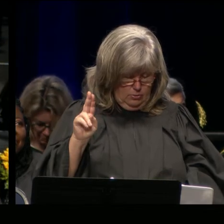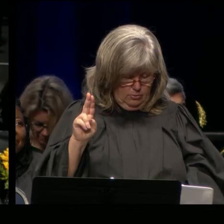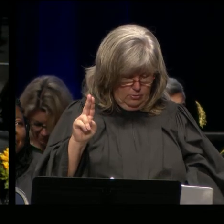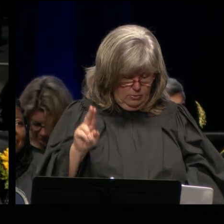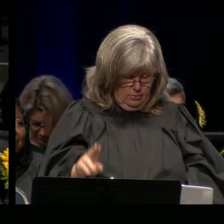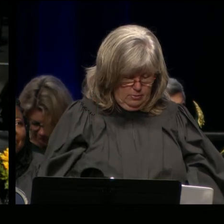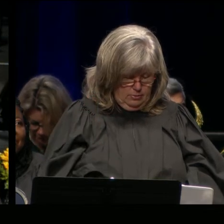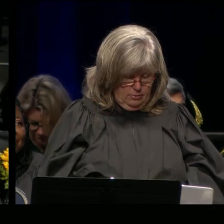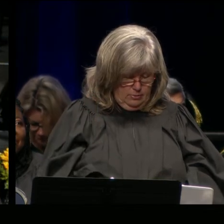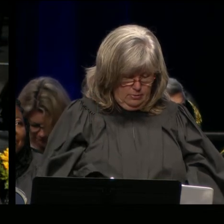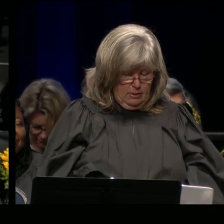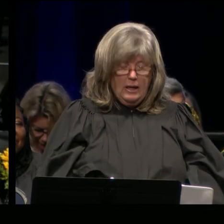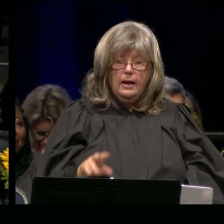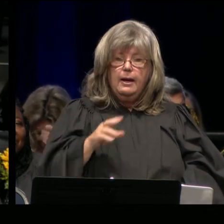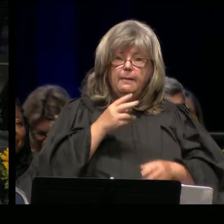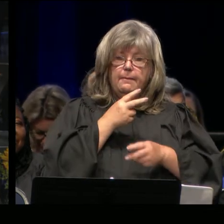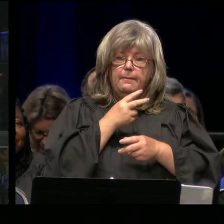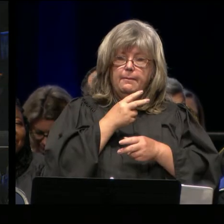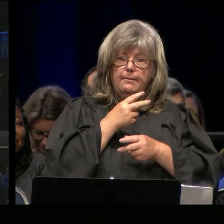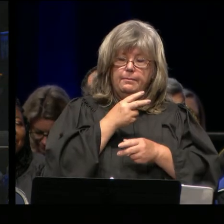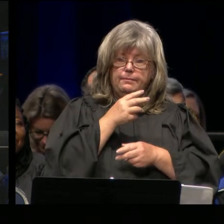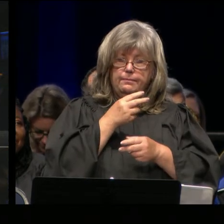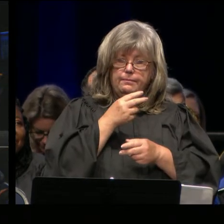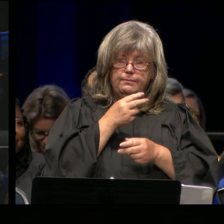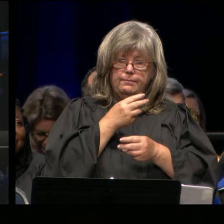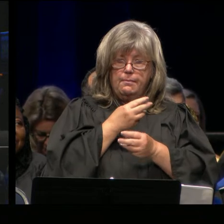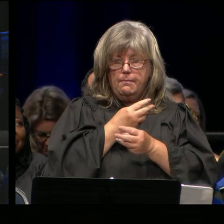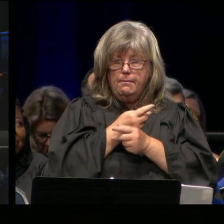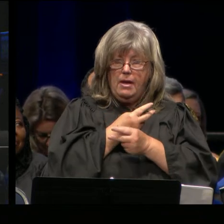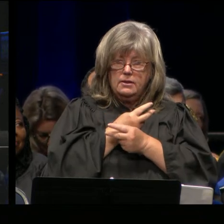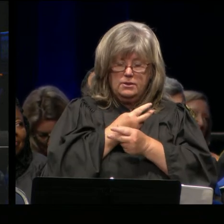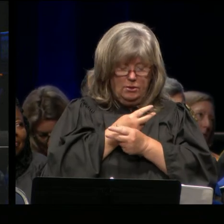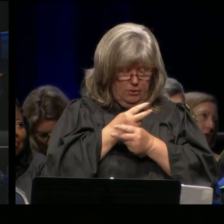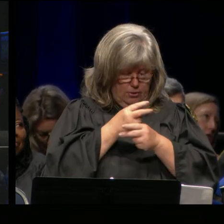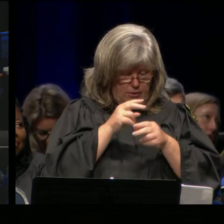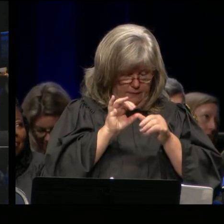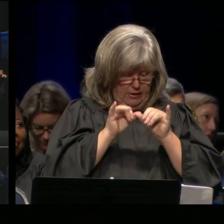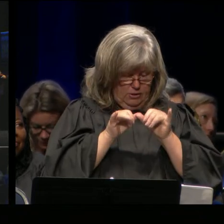Master of Engineering in Electrical and Computer Engineering.